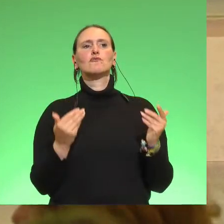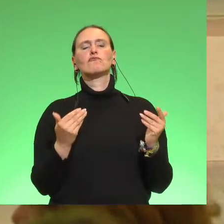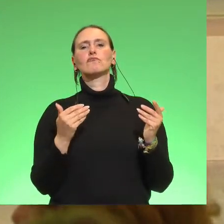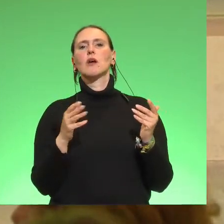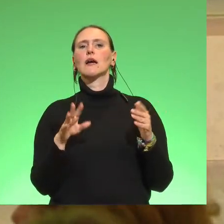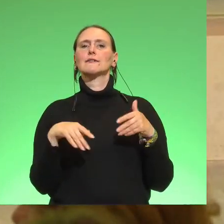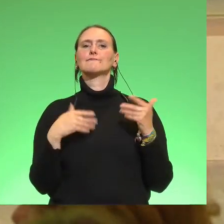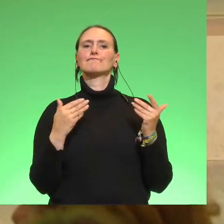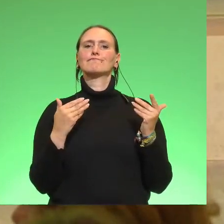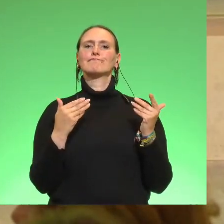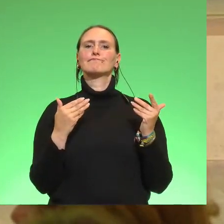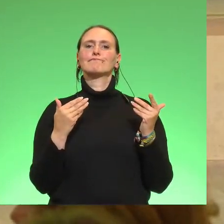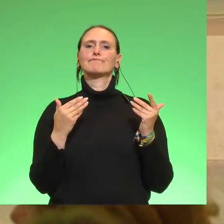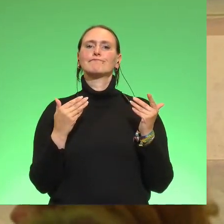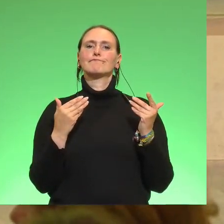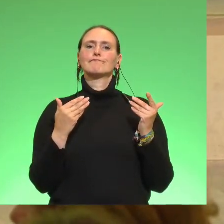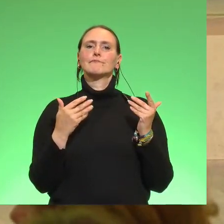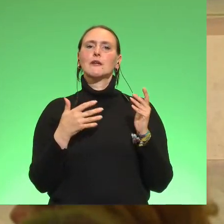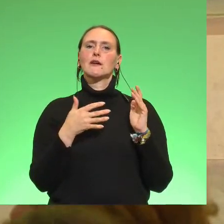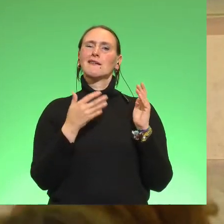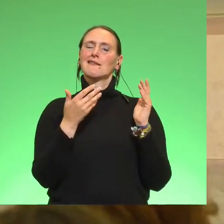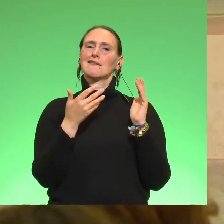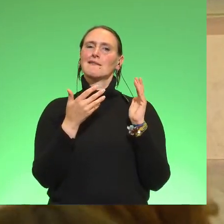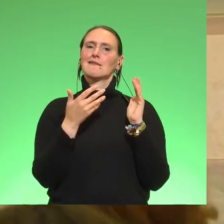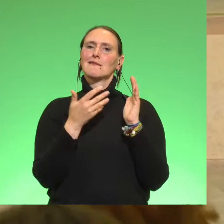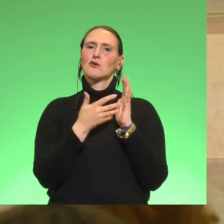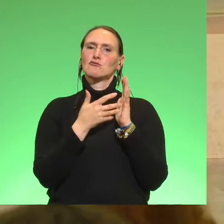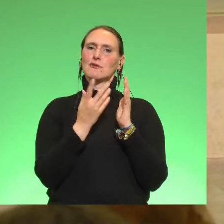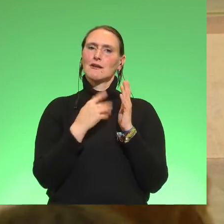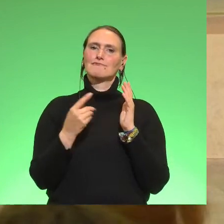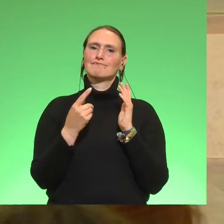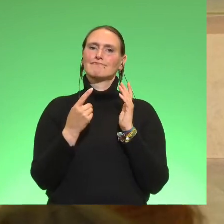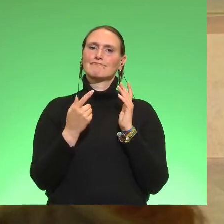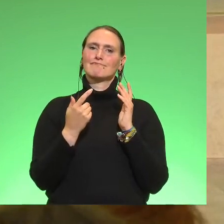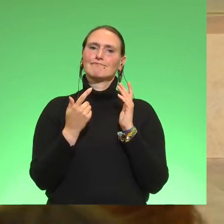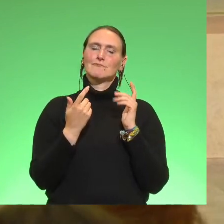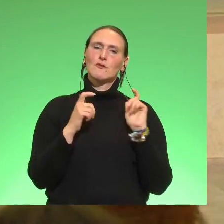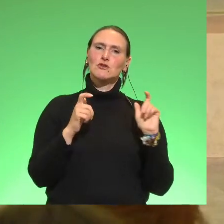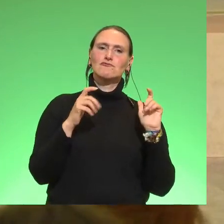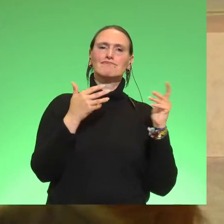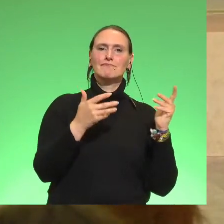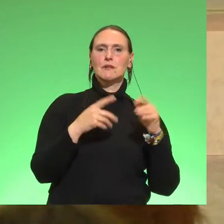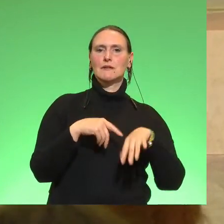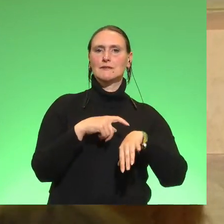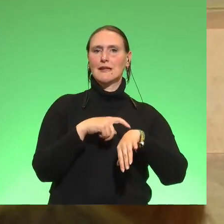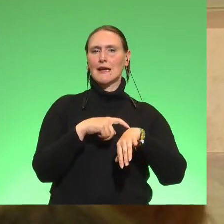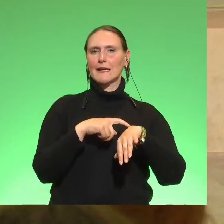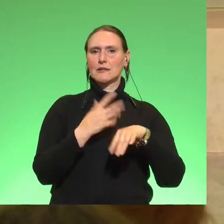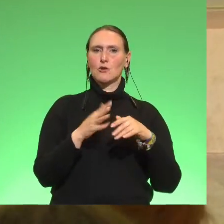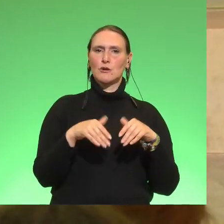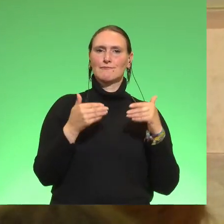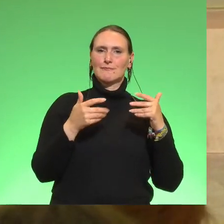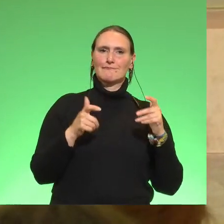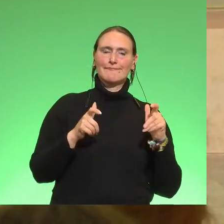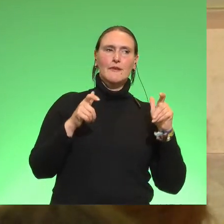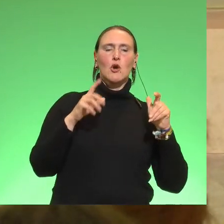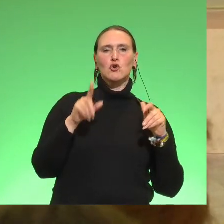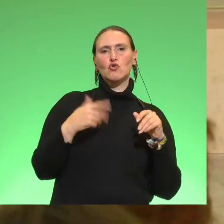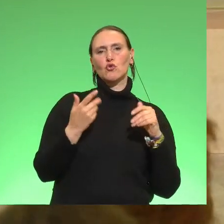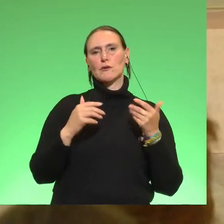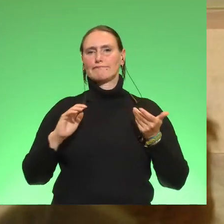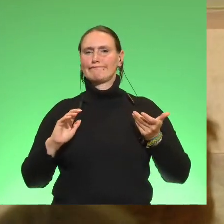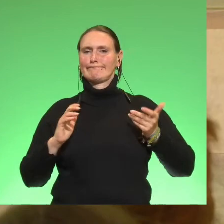from his side? It will be briefly explained during this talk.